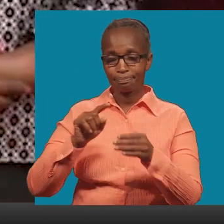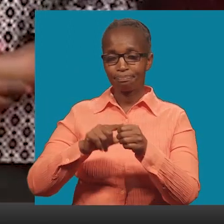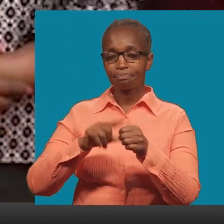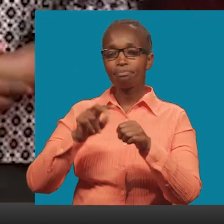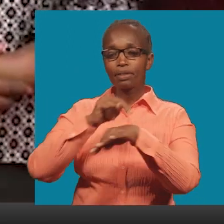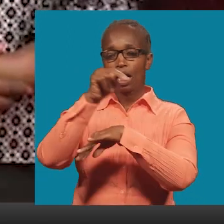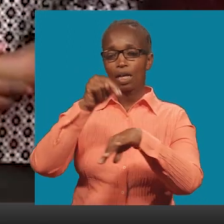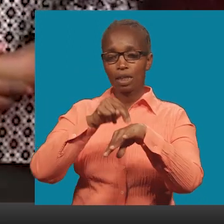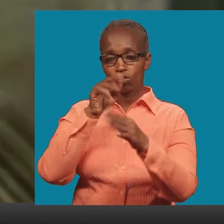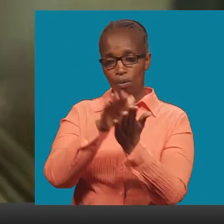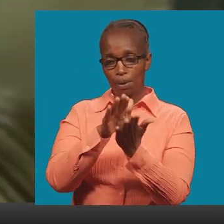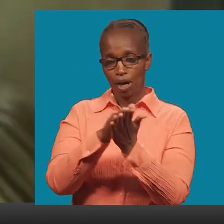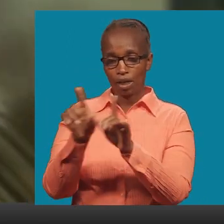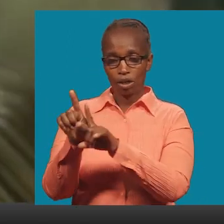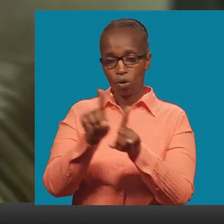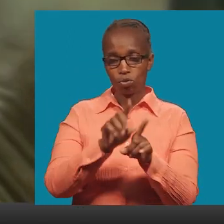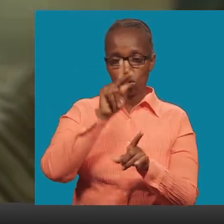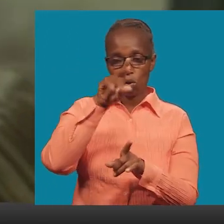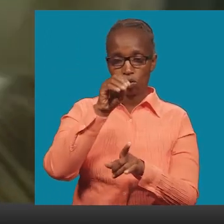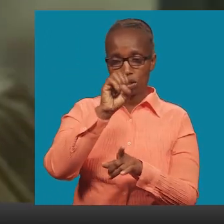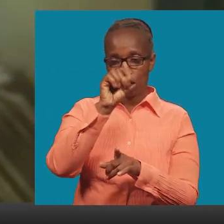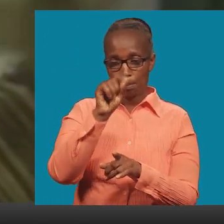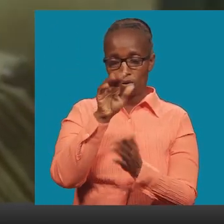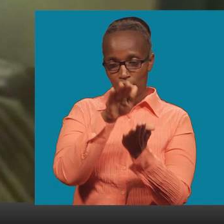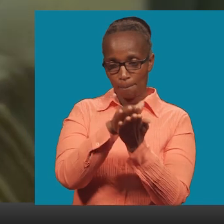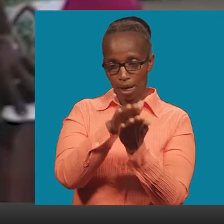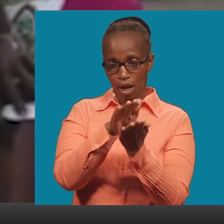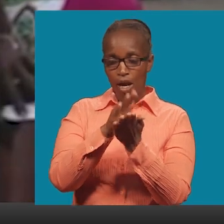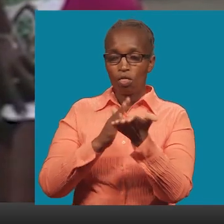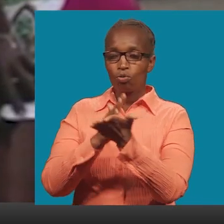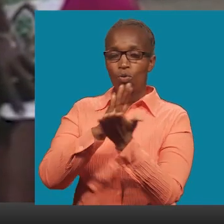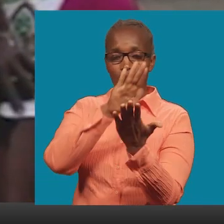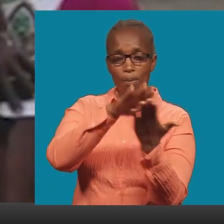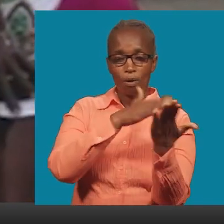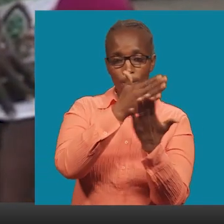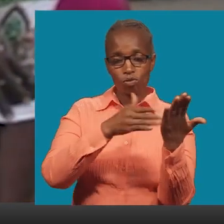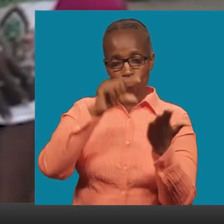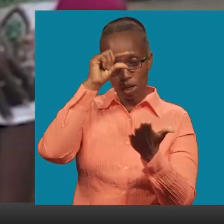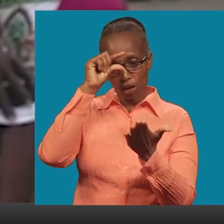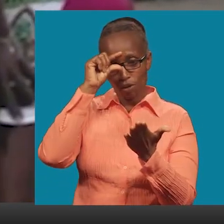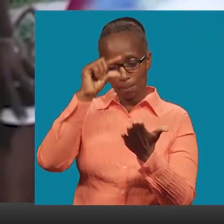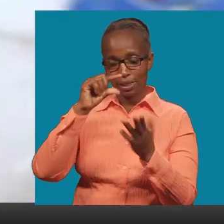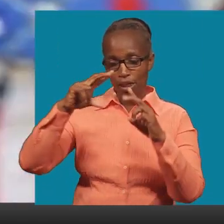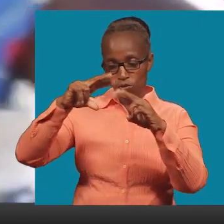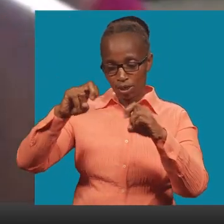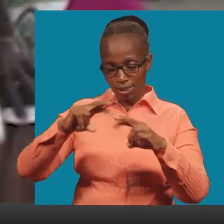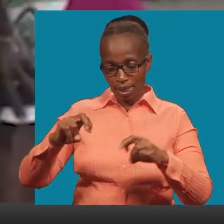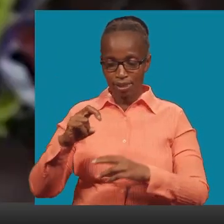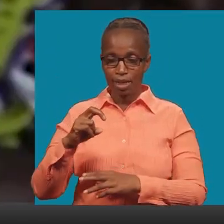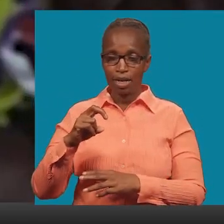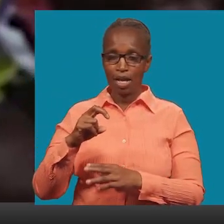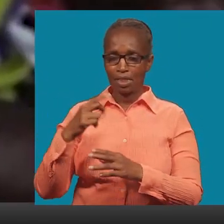Kenya, and the Post Bank. Na kufuatia pendekezo la serikali kutanua idadi ya watakaonufaika